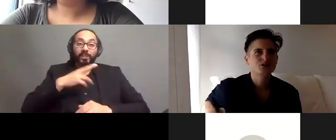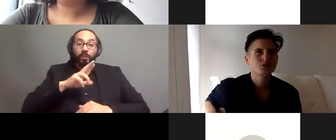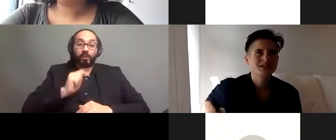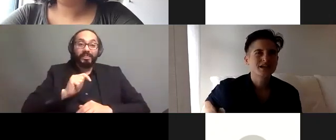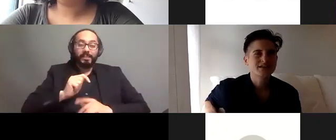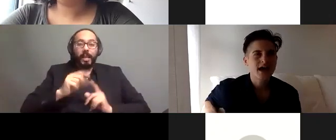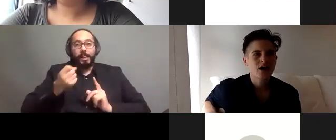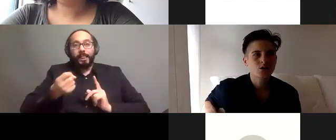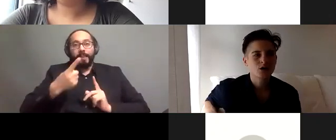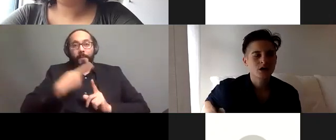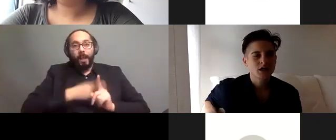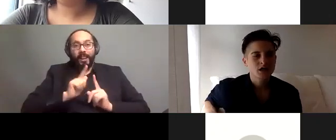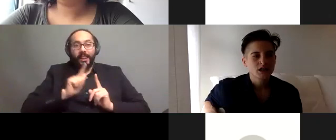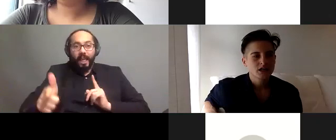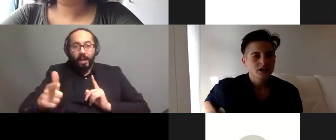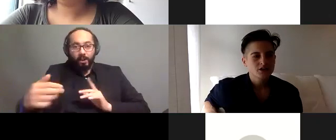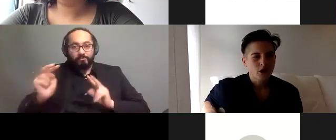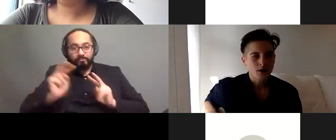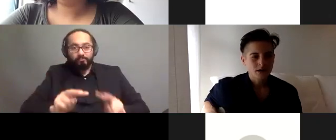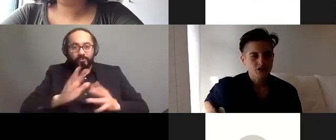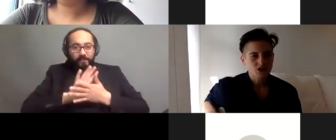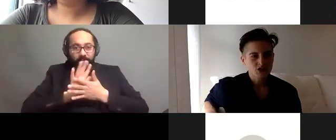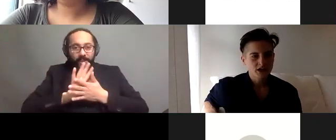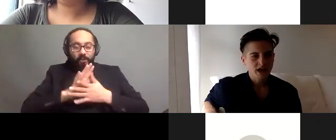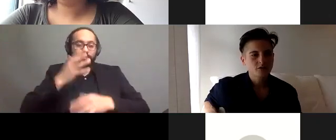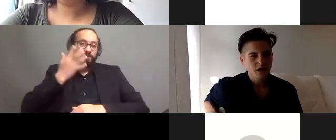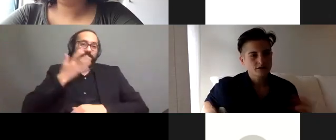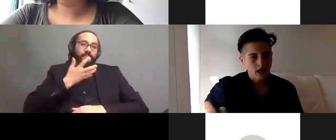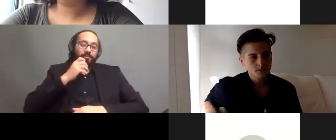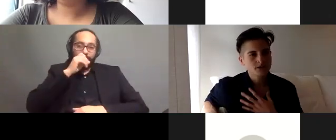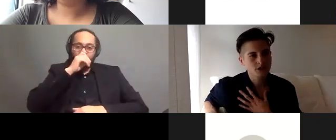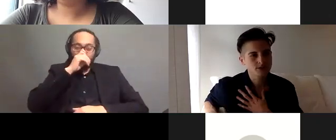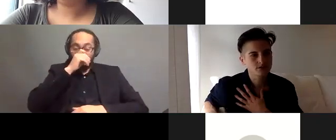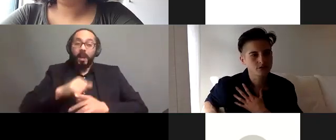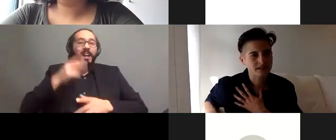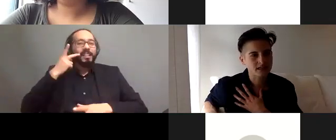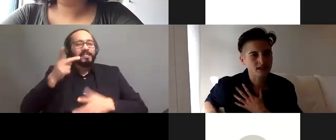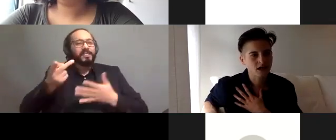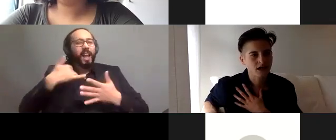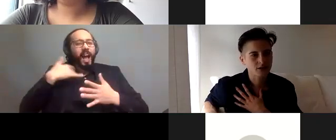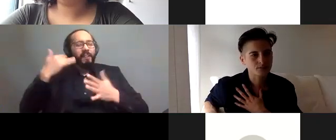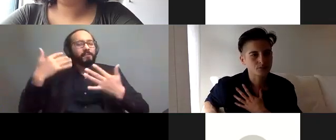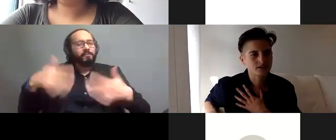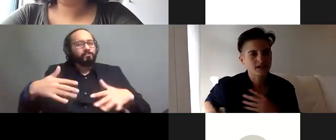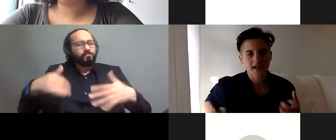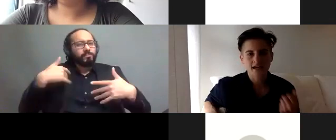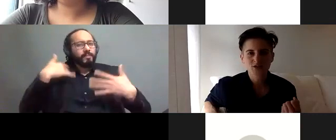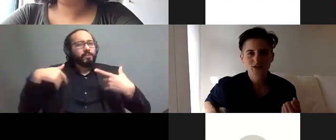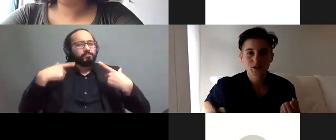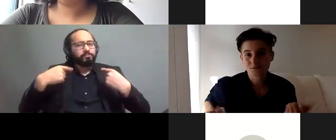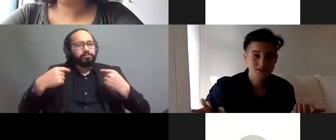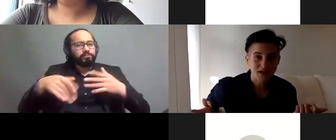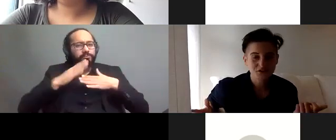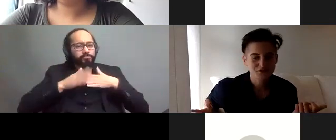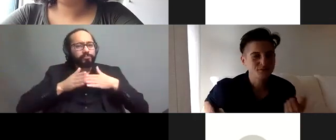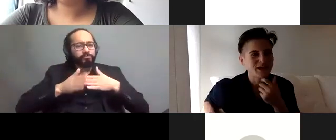just realize how, you know, how far I've come in terms of really getting a handle